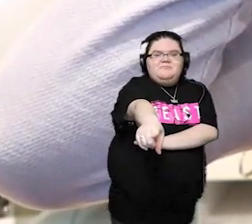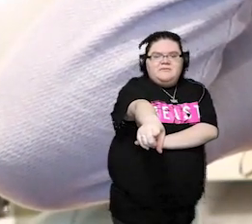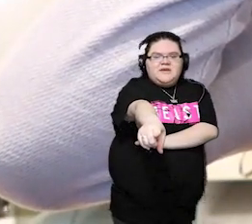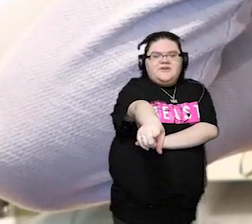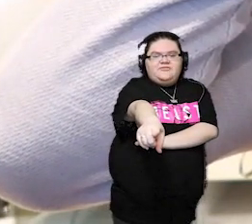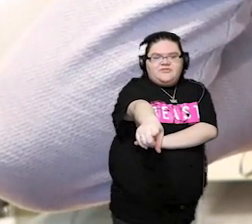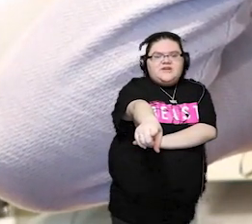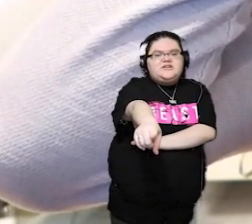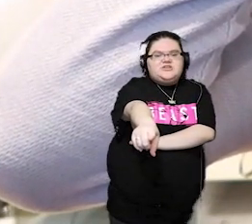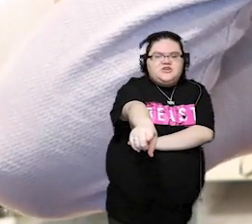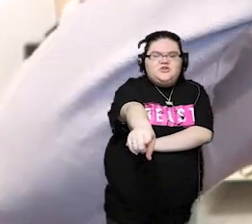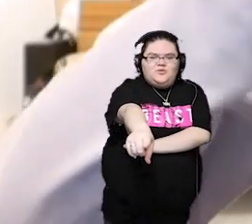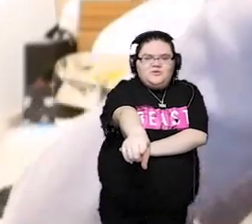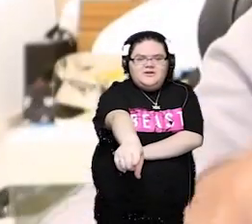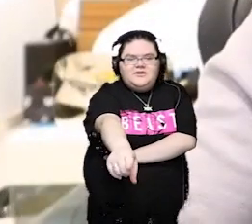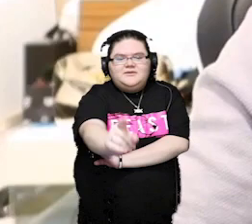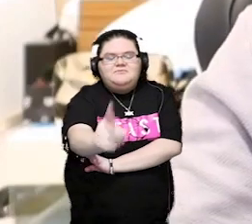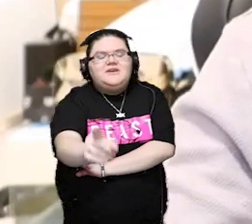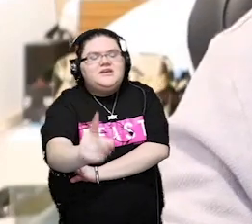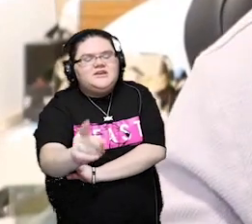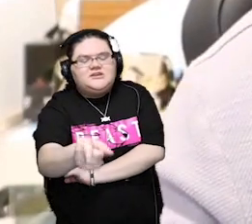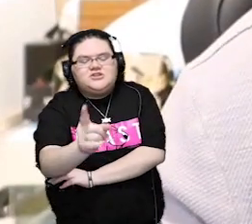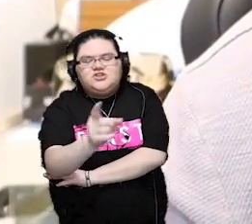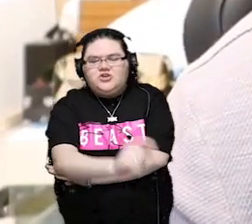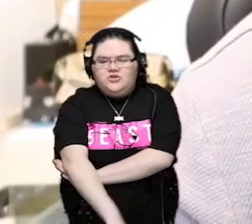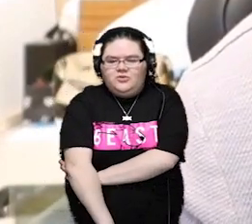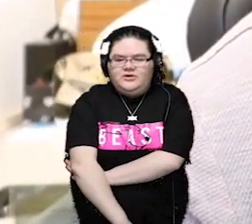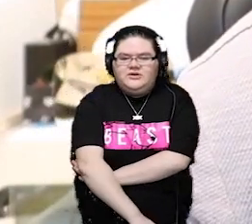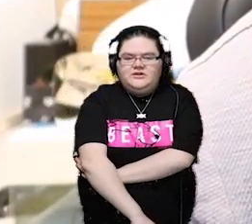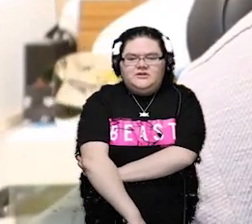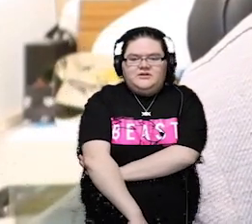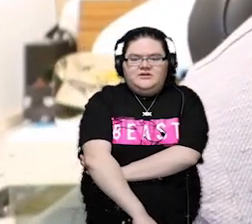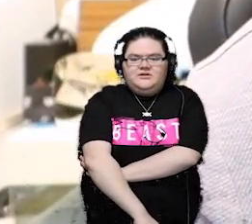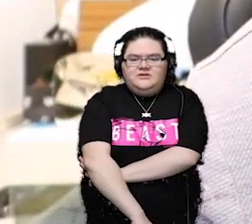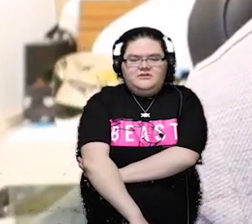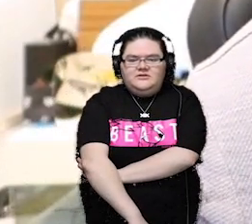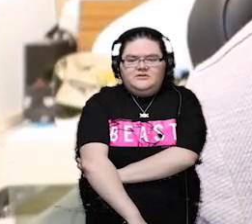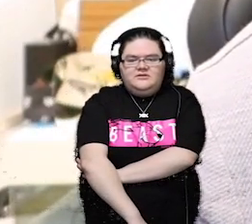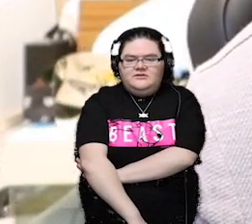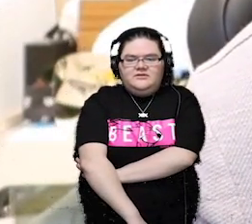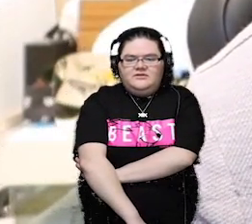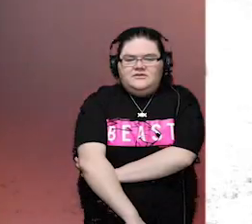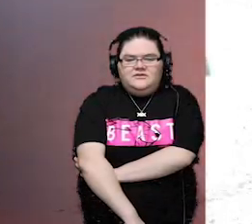Oh my god. Bruh, me freaking too. Me too.